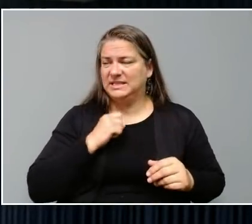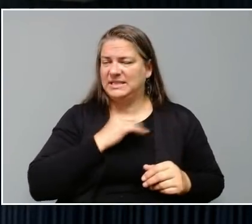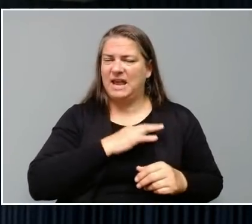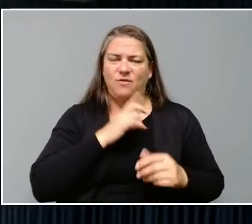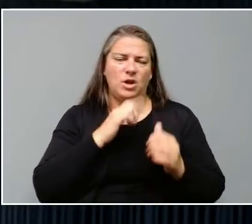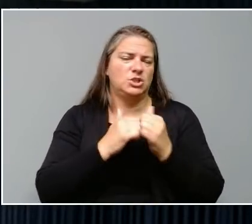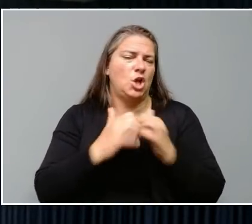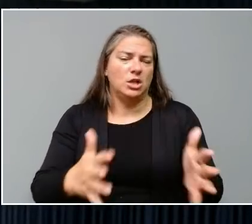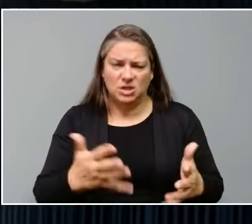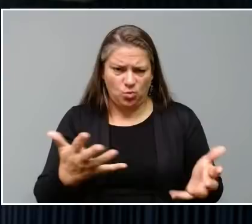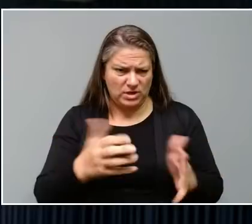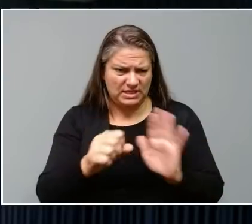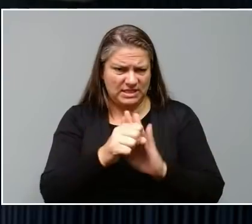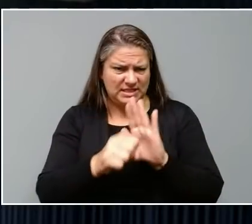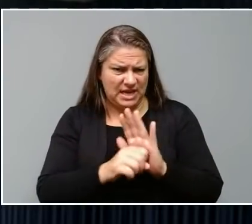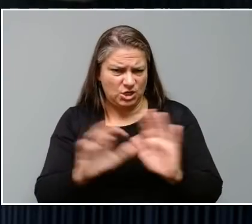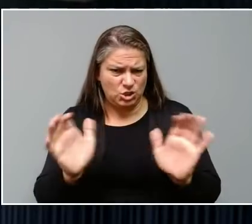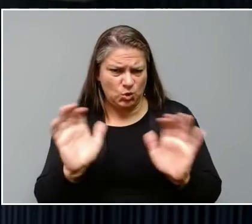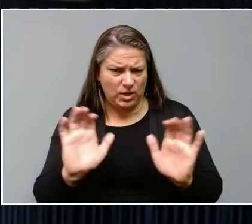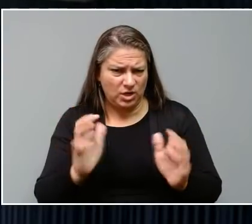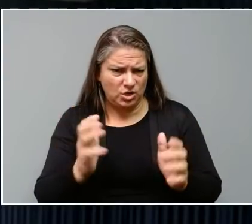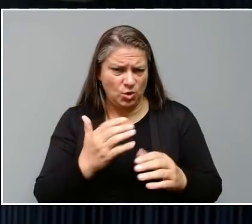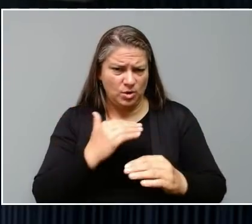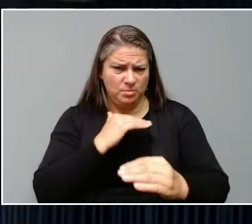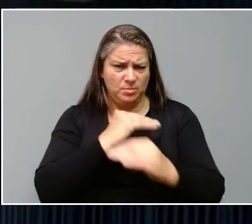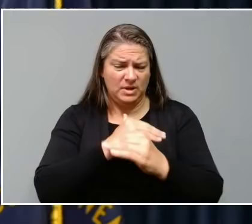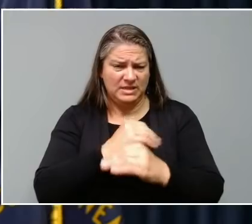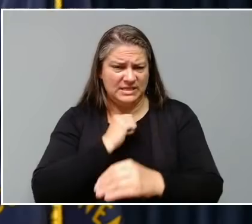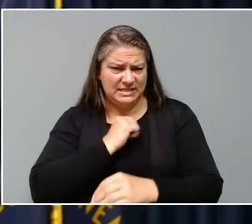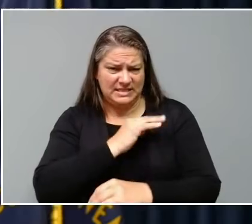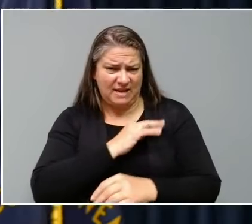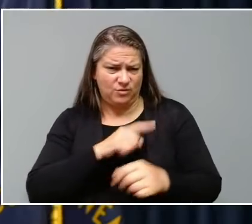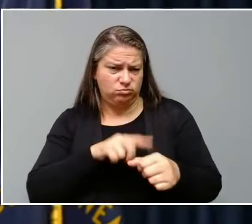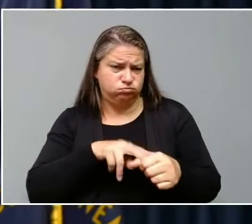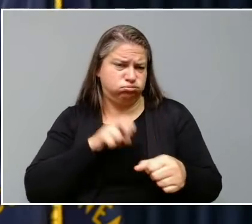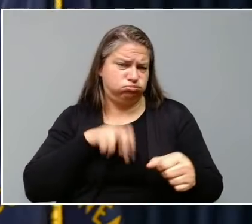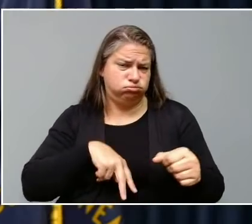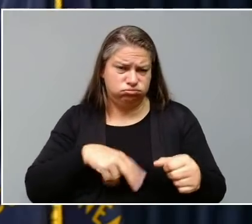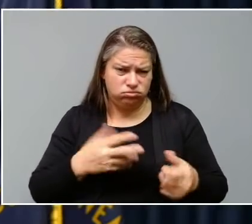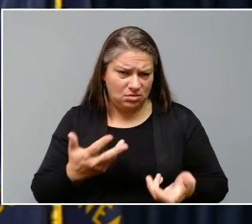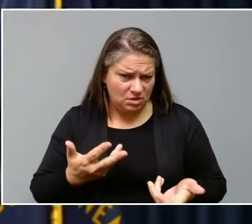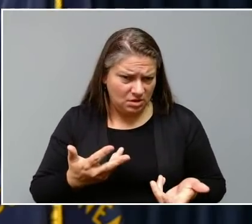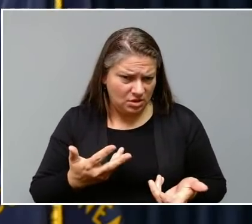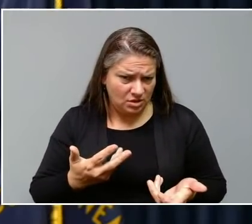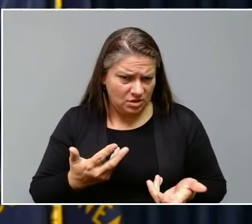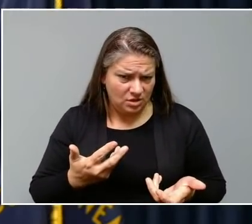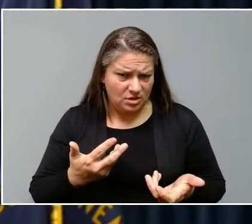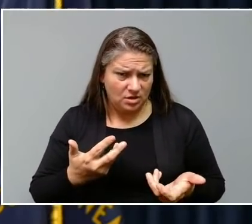state doing to try to head off any staff defections as the deadline for flu vaccine nears?